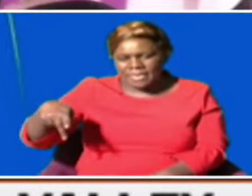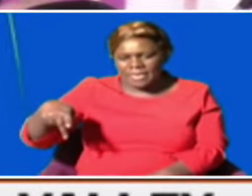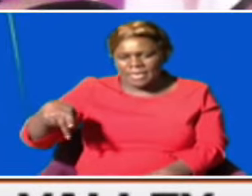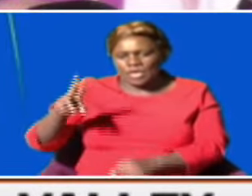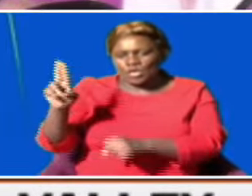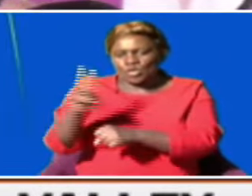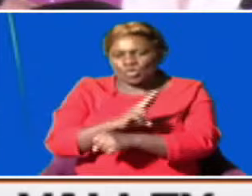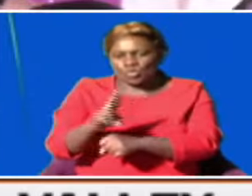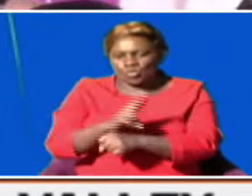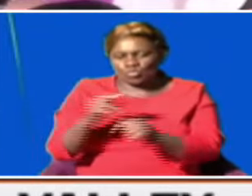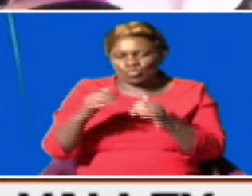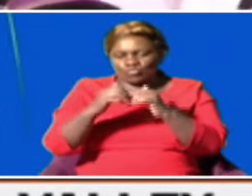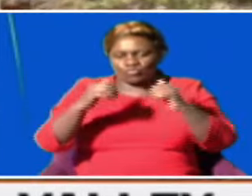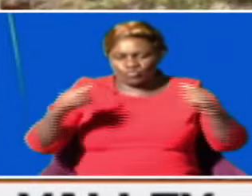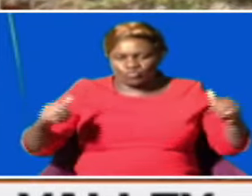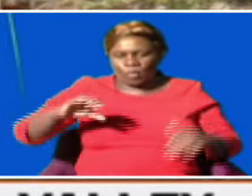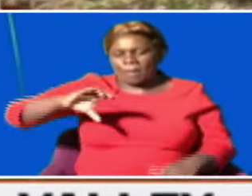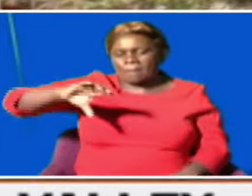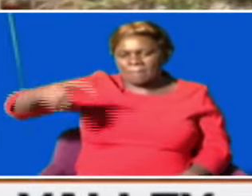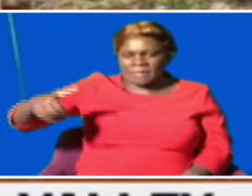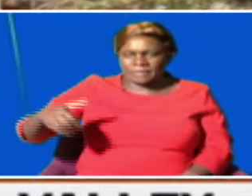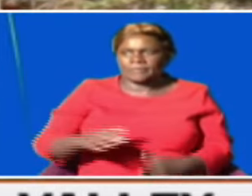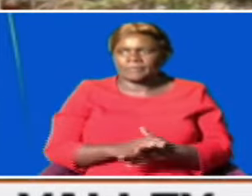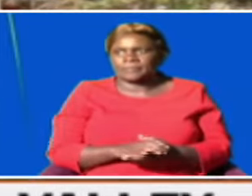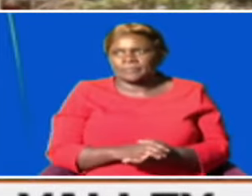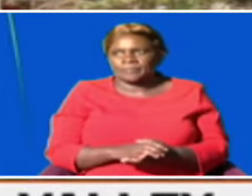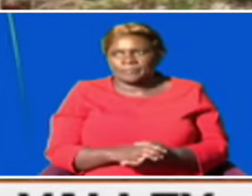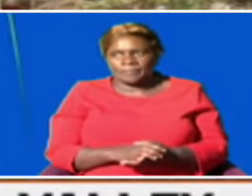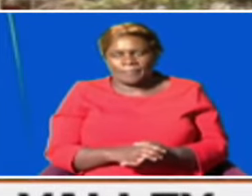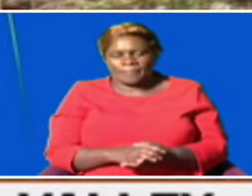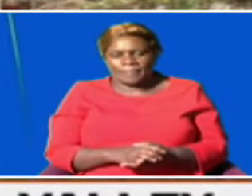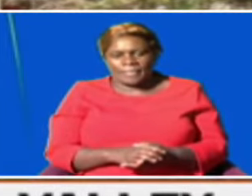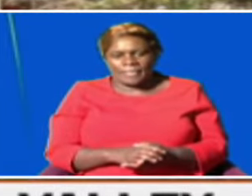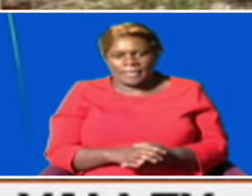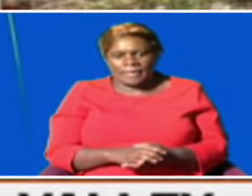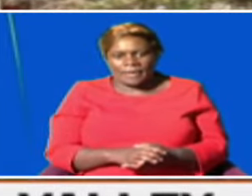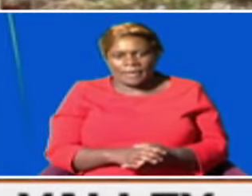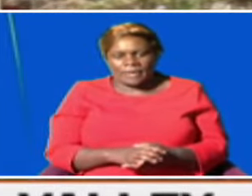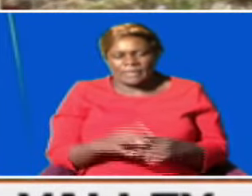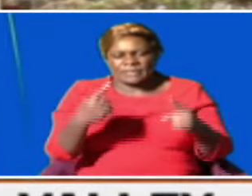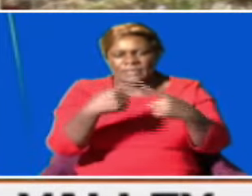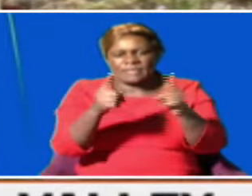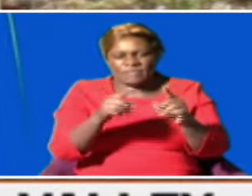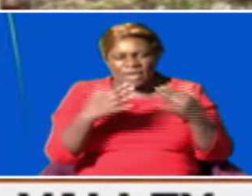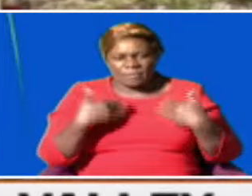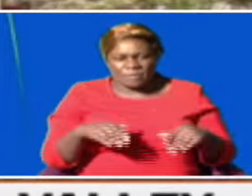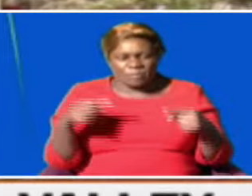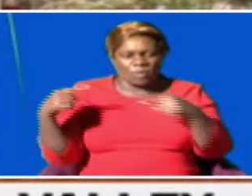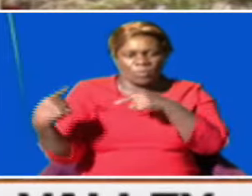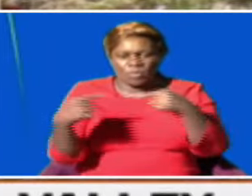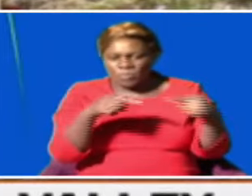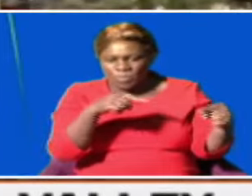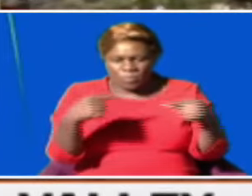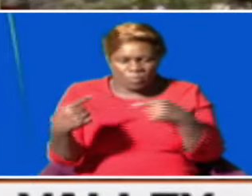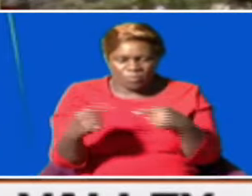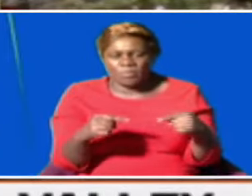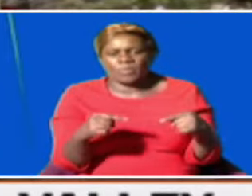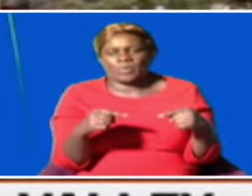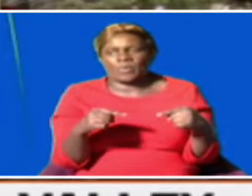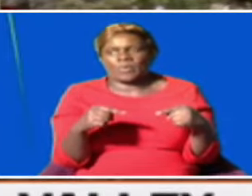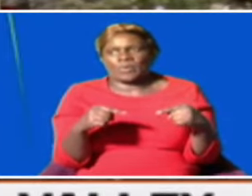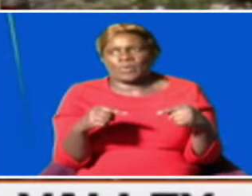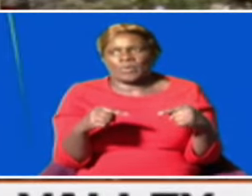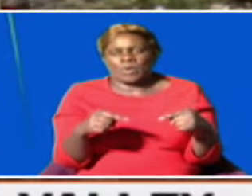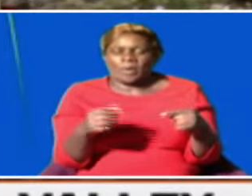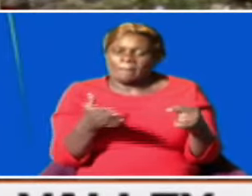being used to split the mountain. The only two ways, kama hiyo kitu inapiganiwa na kina Dede Nyoro, na kina Waigoro, na wale wengine.